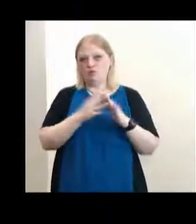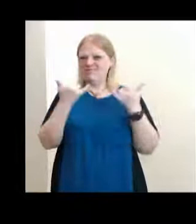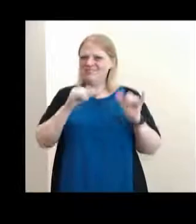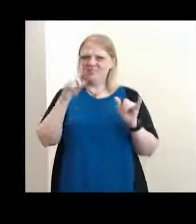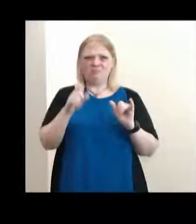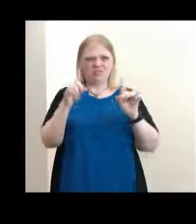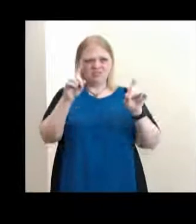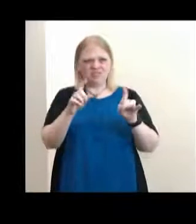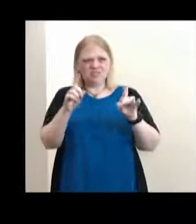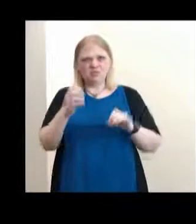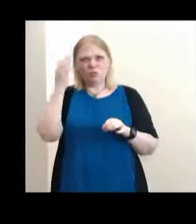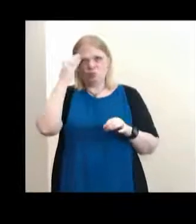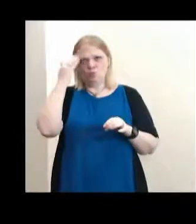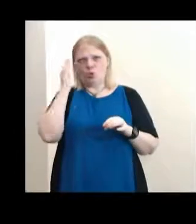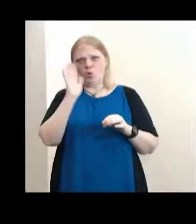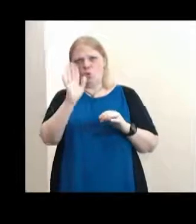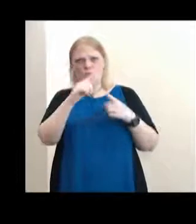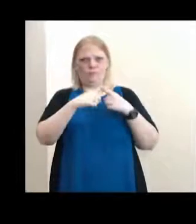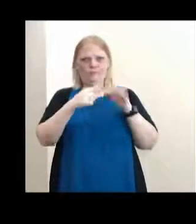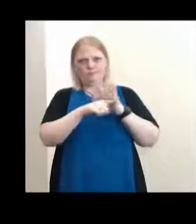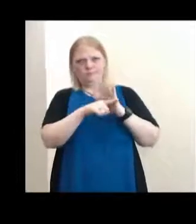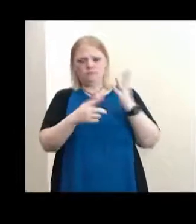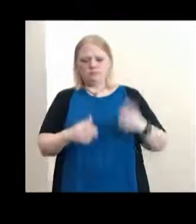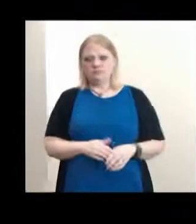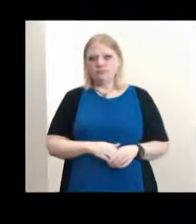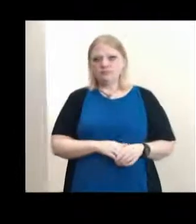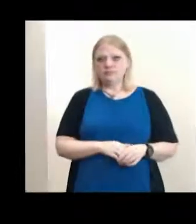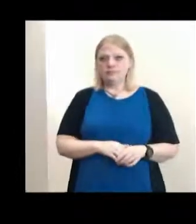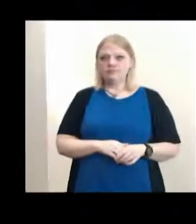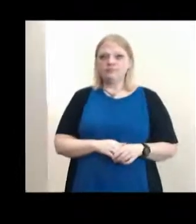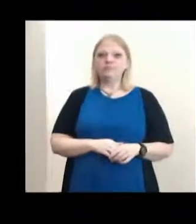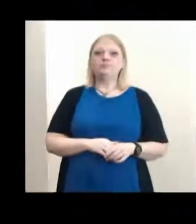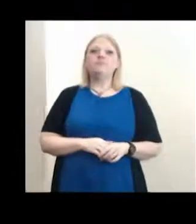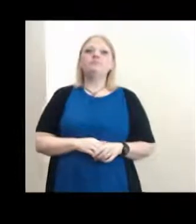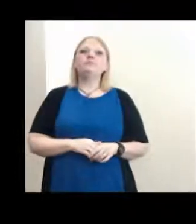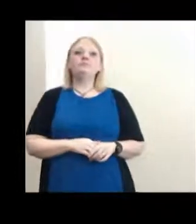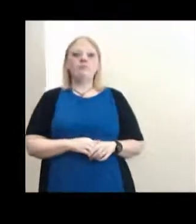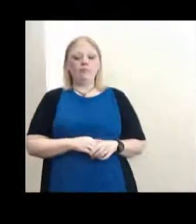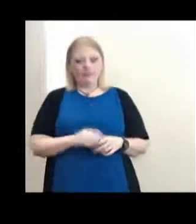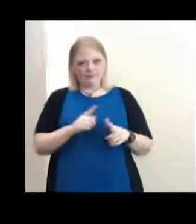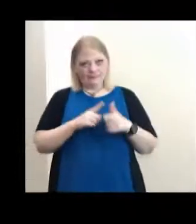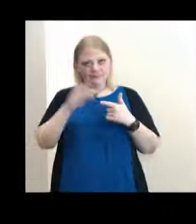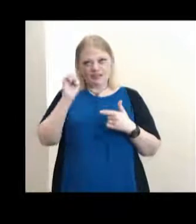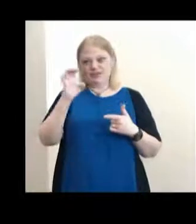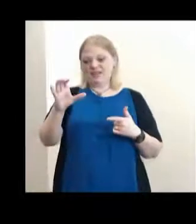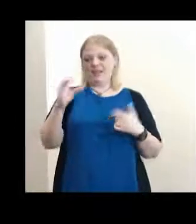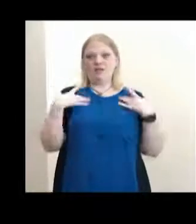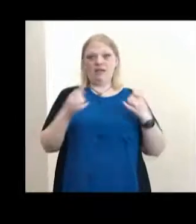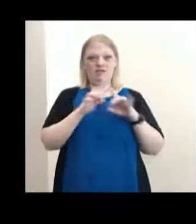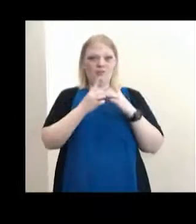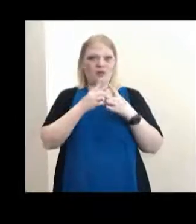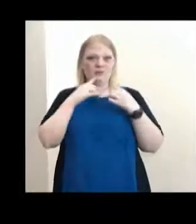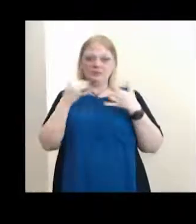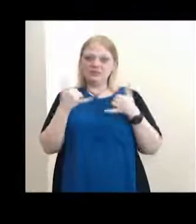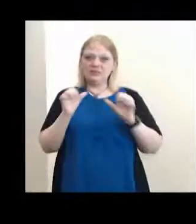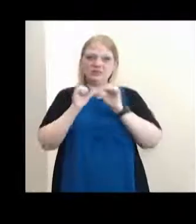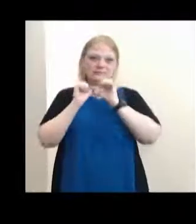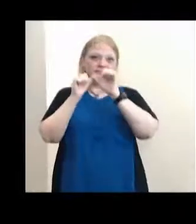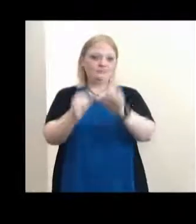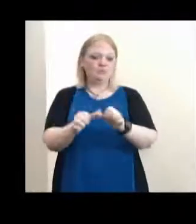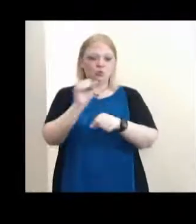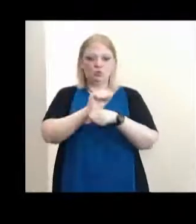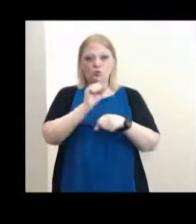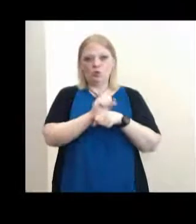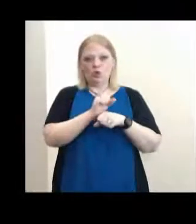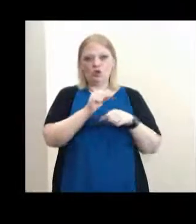test to know your status. And then the Erie County Health Department is still continuing to do our work